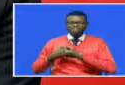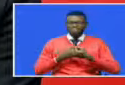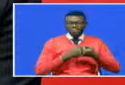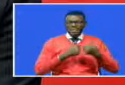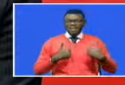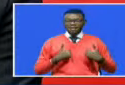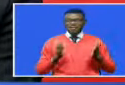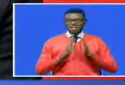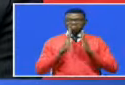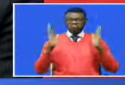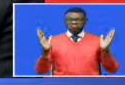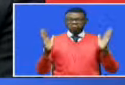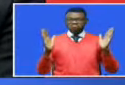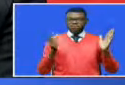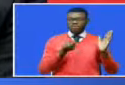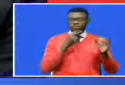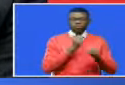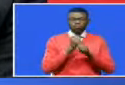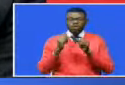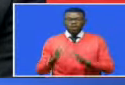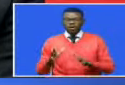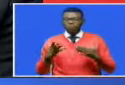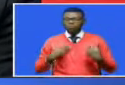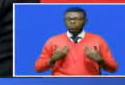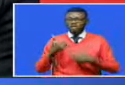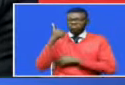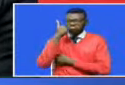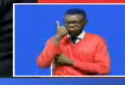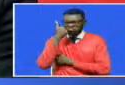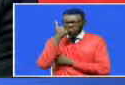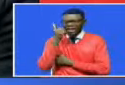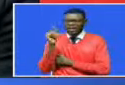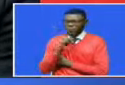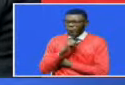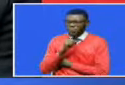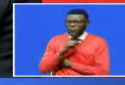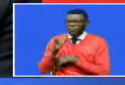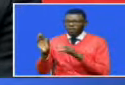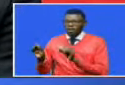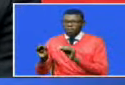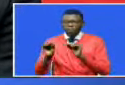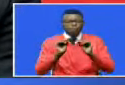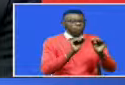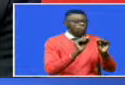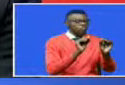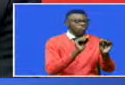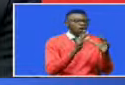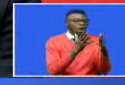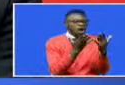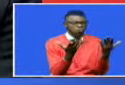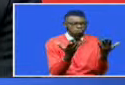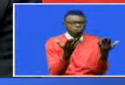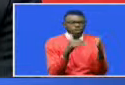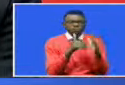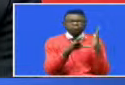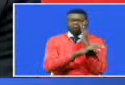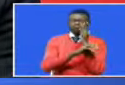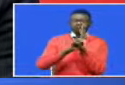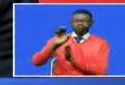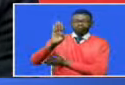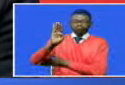has faced medical workers is how to move patients who fall critically ill in remote areas across the country. KTN's Beldeen